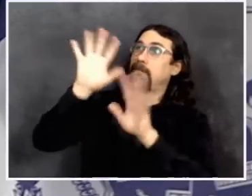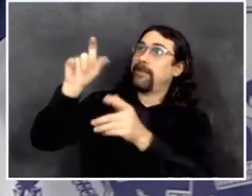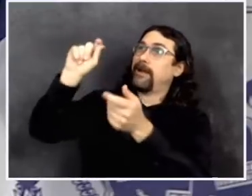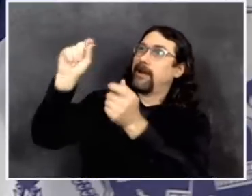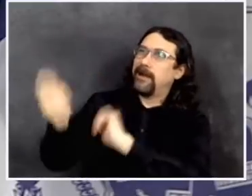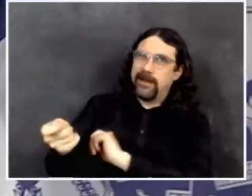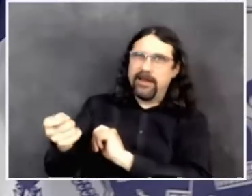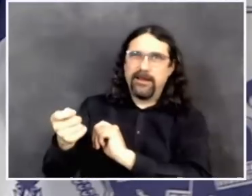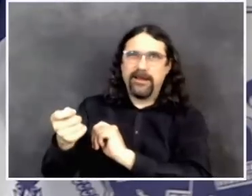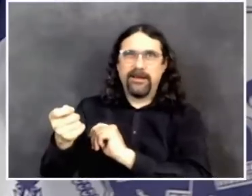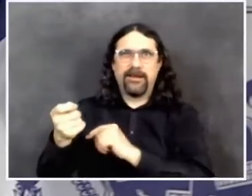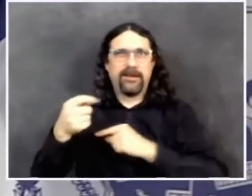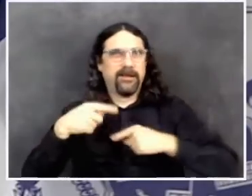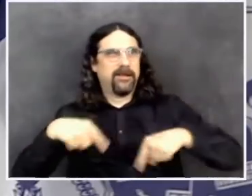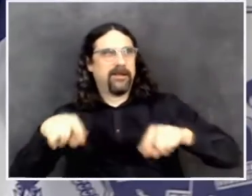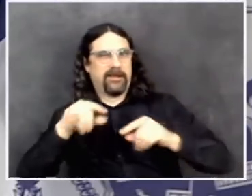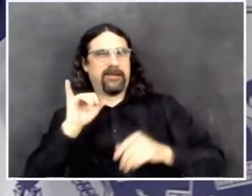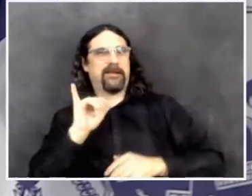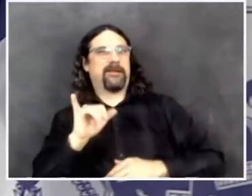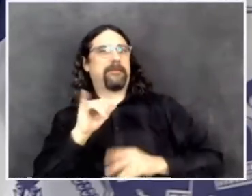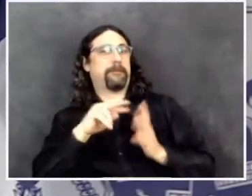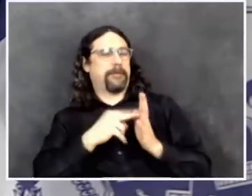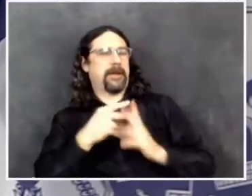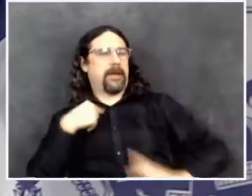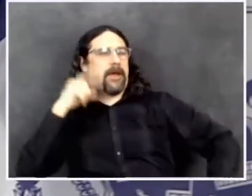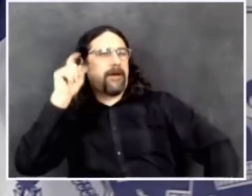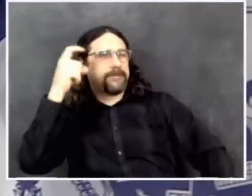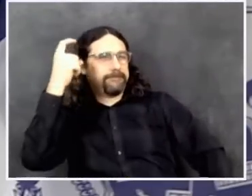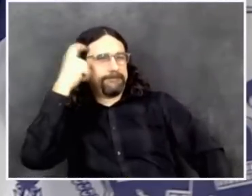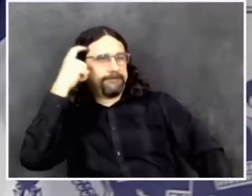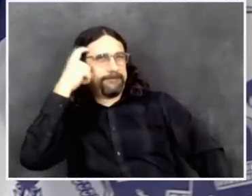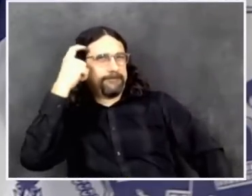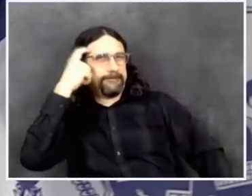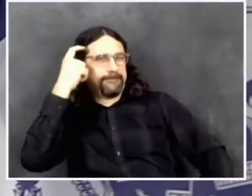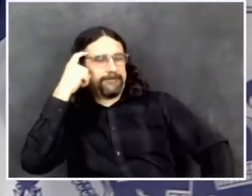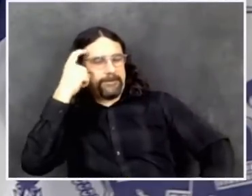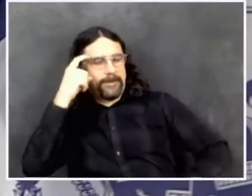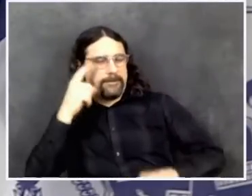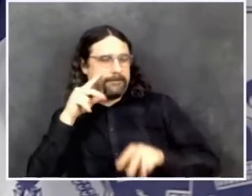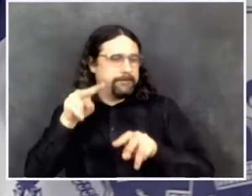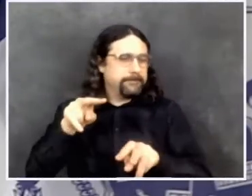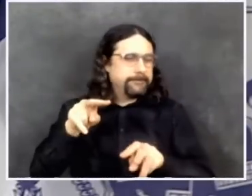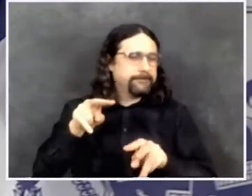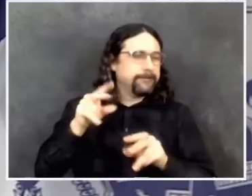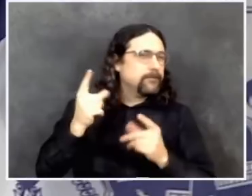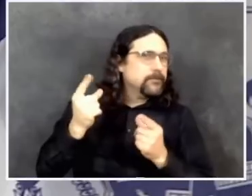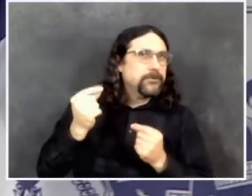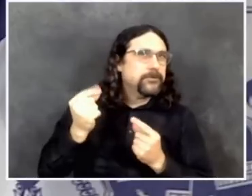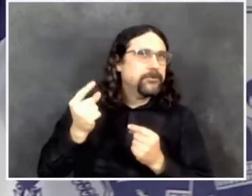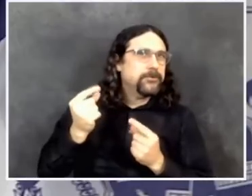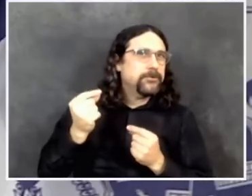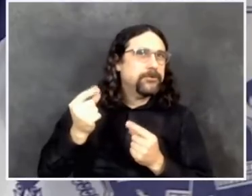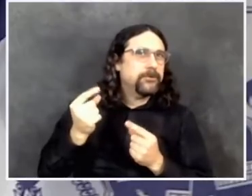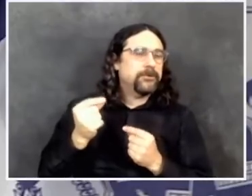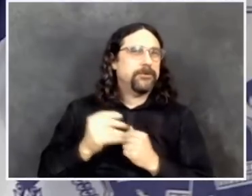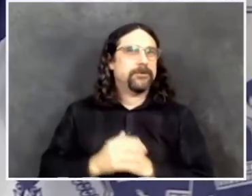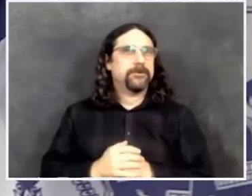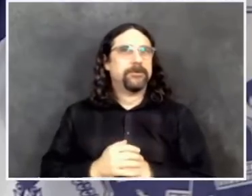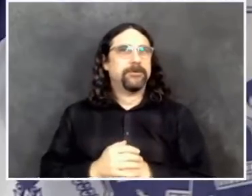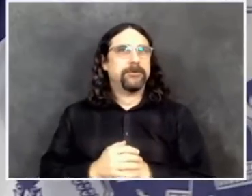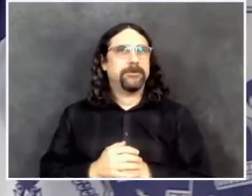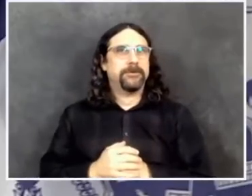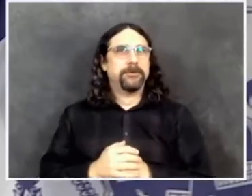for the rest of April temperatures to be generally in the 60s, going into May, going into the 70s.